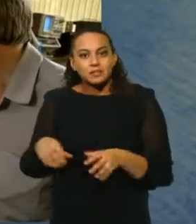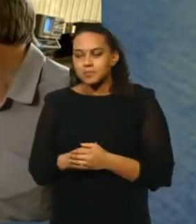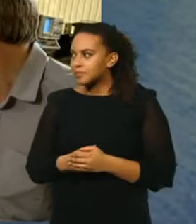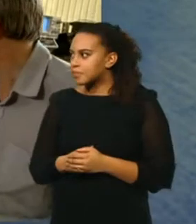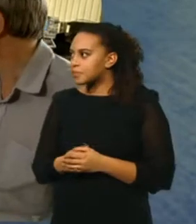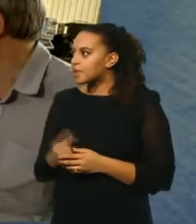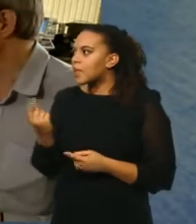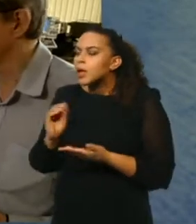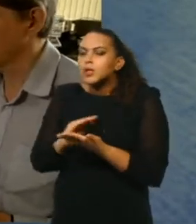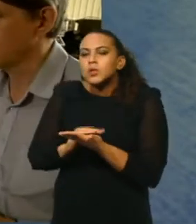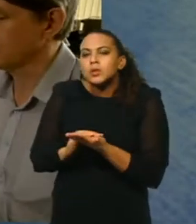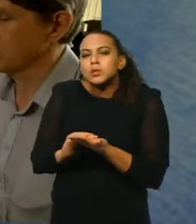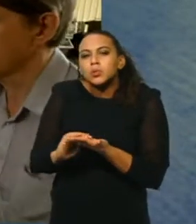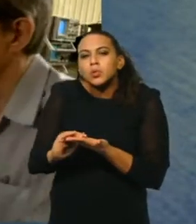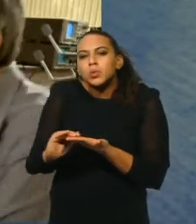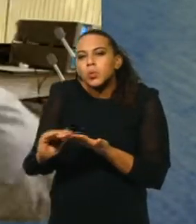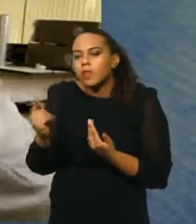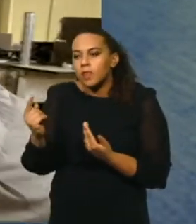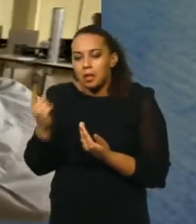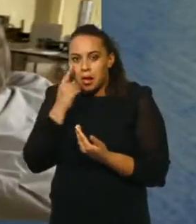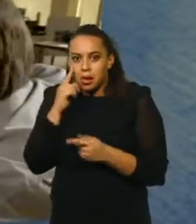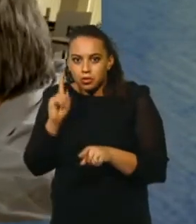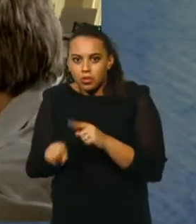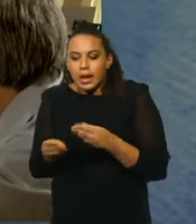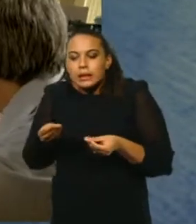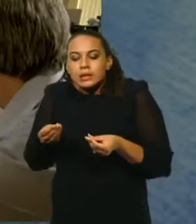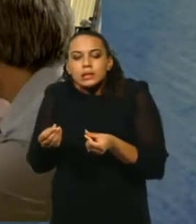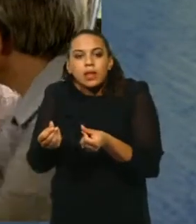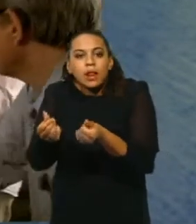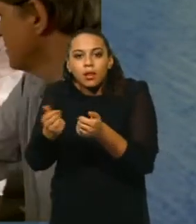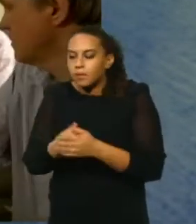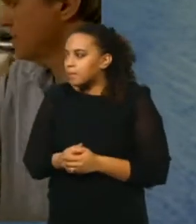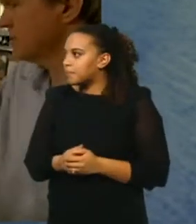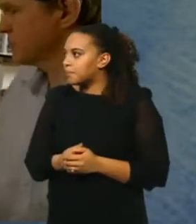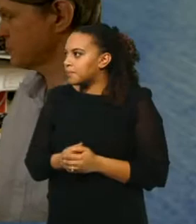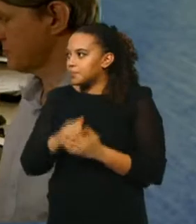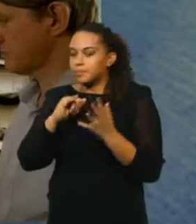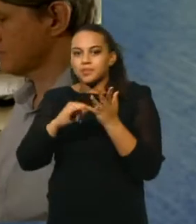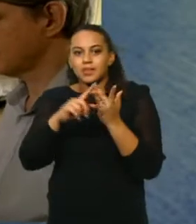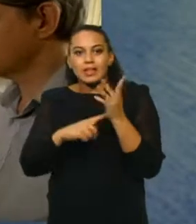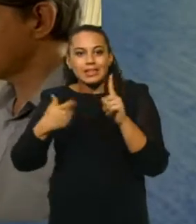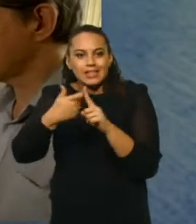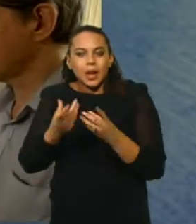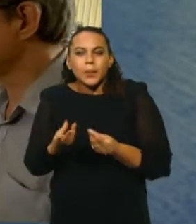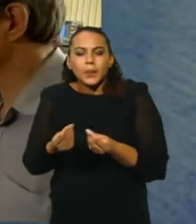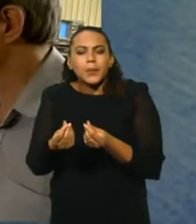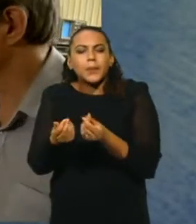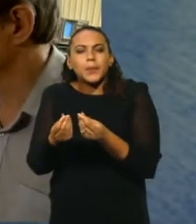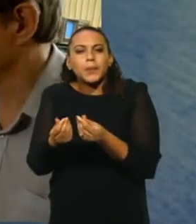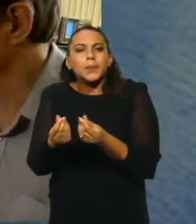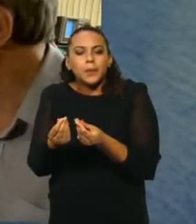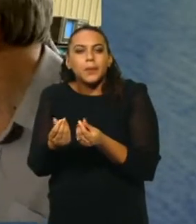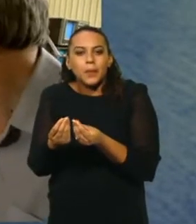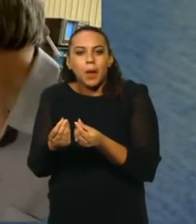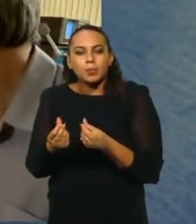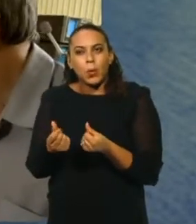bit smoother, some kind of silk, soft. I think. So Okay, so there's we'll silk. try switching to that one. So that's a nice silk texture,